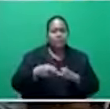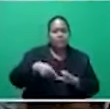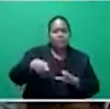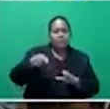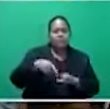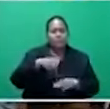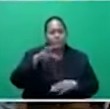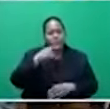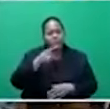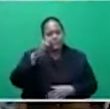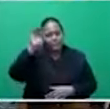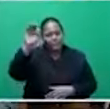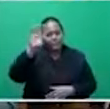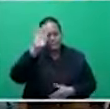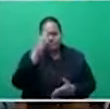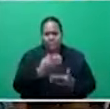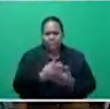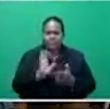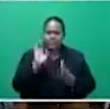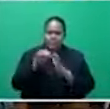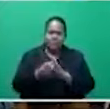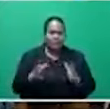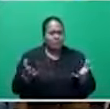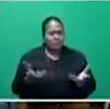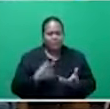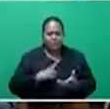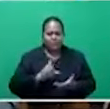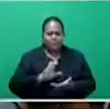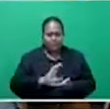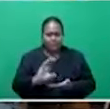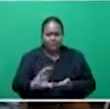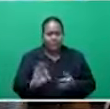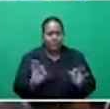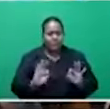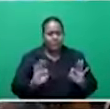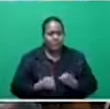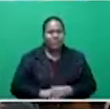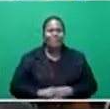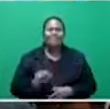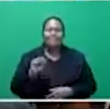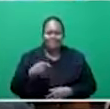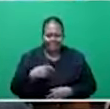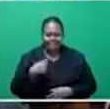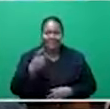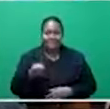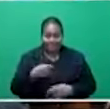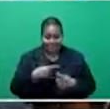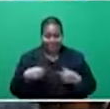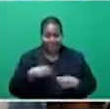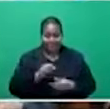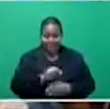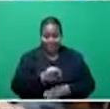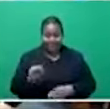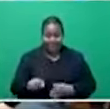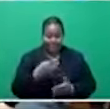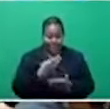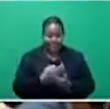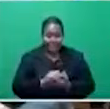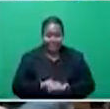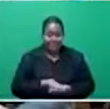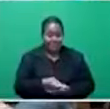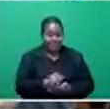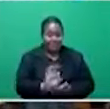will be bleak because government is not paying the grant. Yes, I would admit, sir, if we did not pay the TELS fees, if we did not give the topper scholarship,